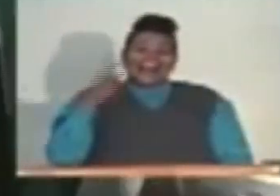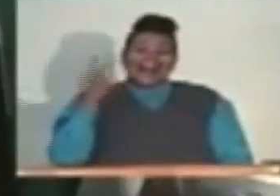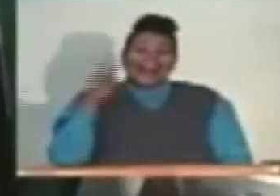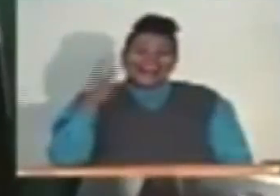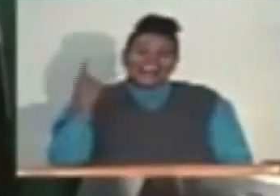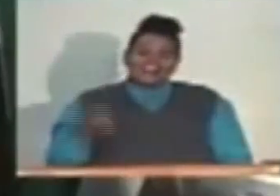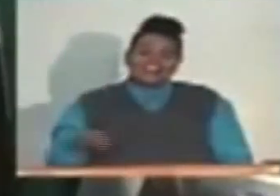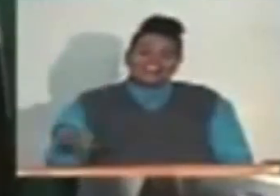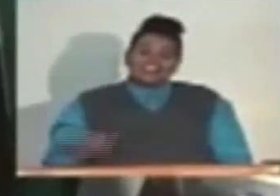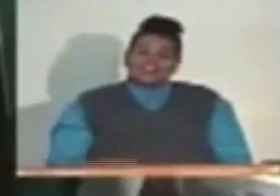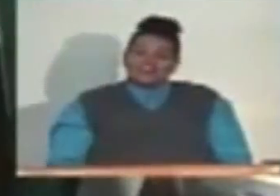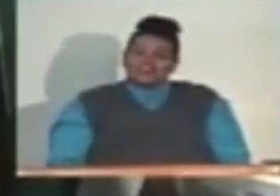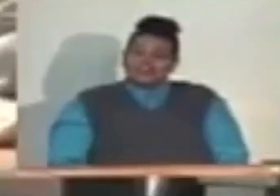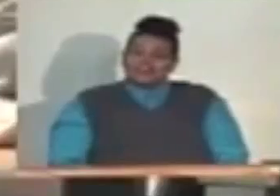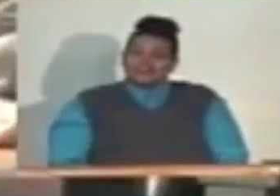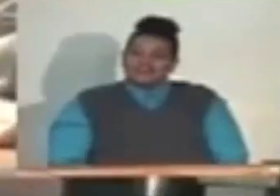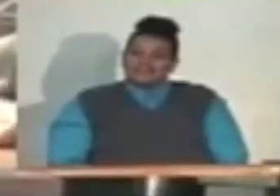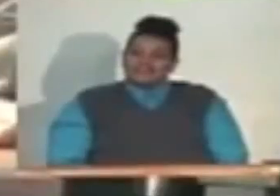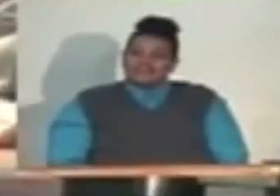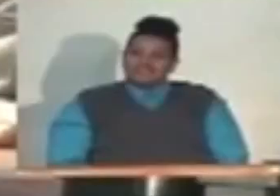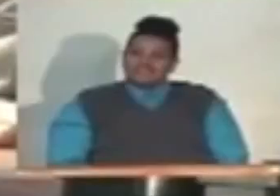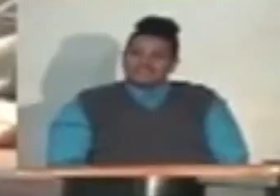No.